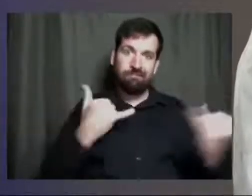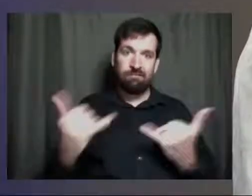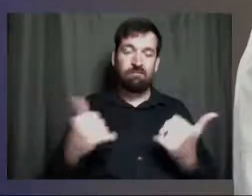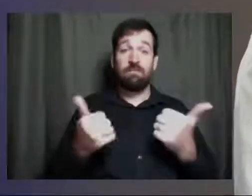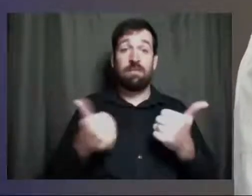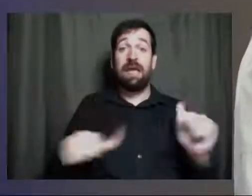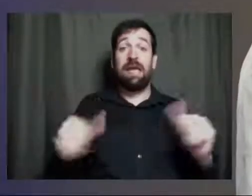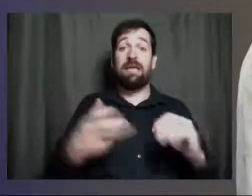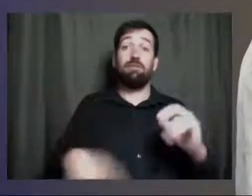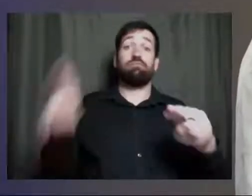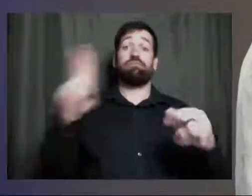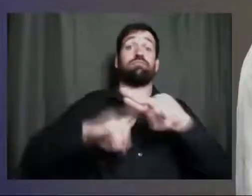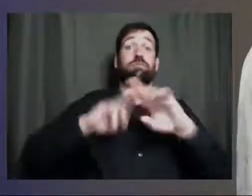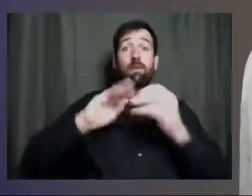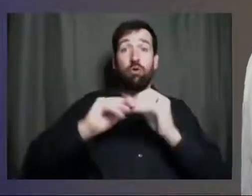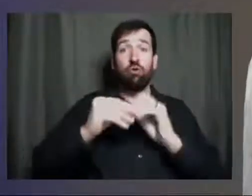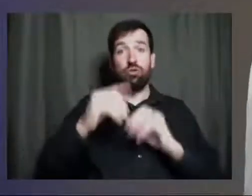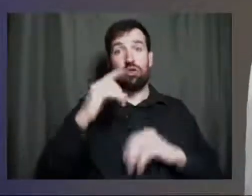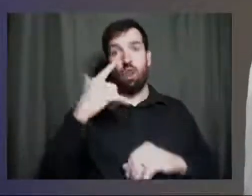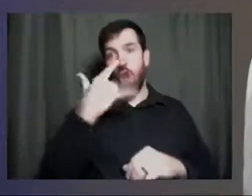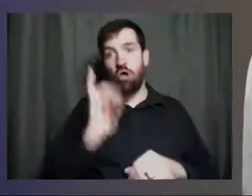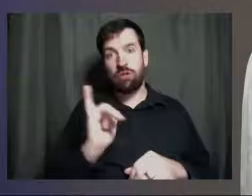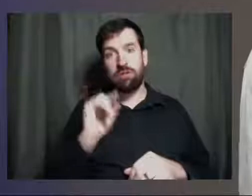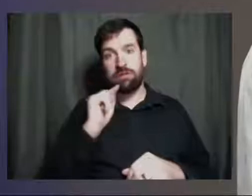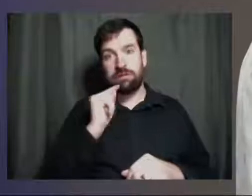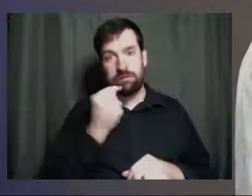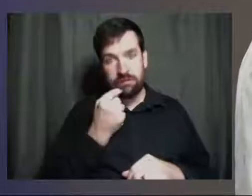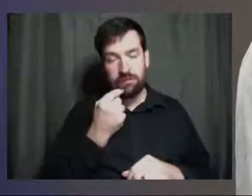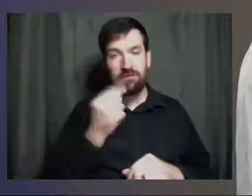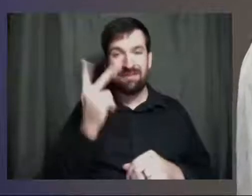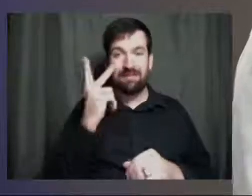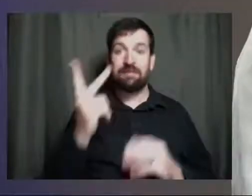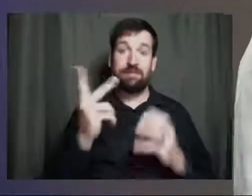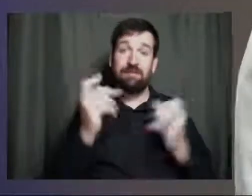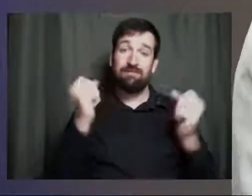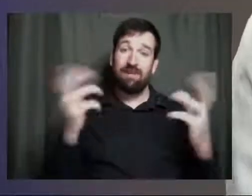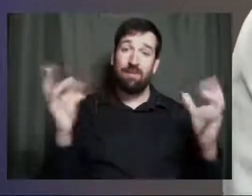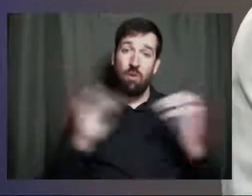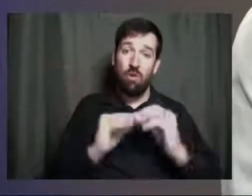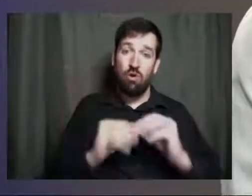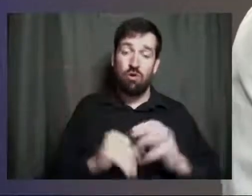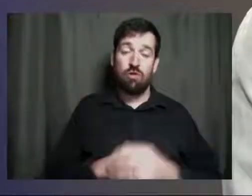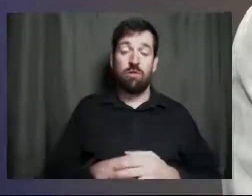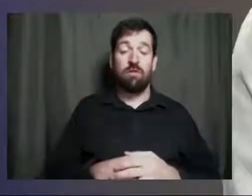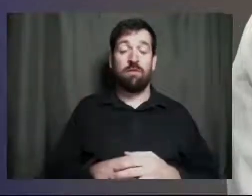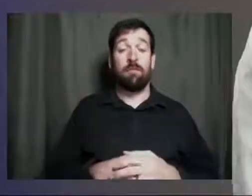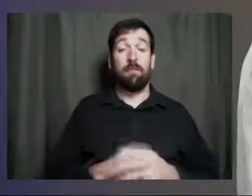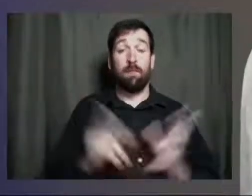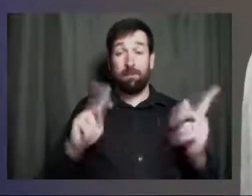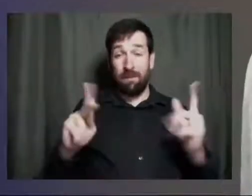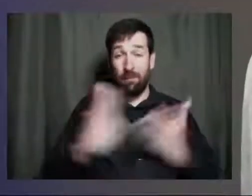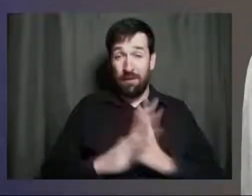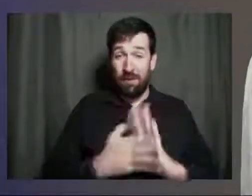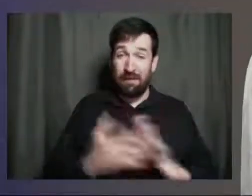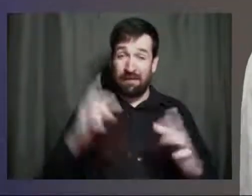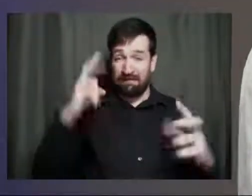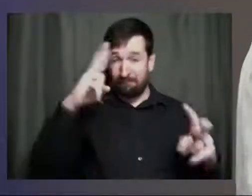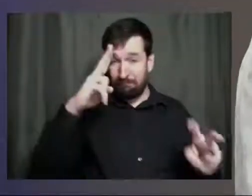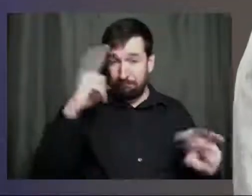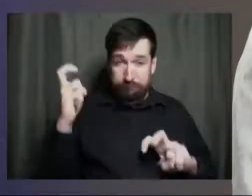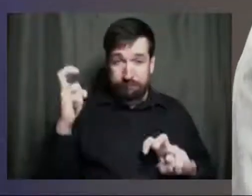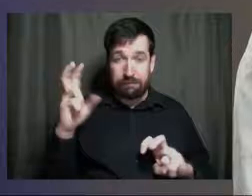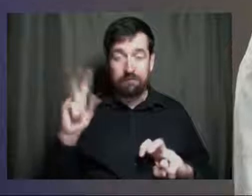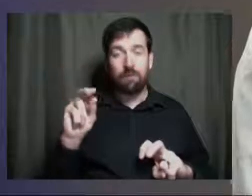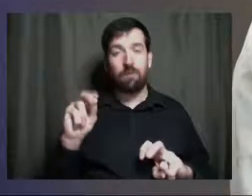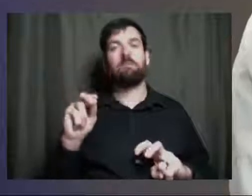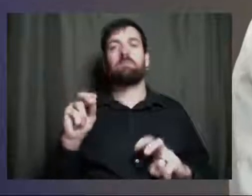is going to look significant. So yeah, we're seeing a lot more. Are we seeing people getting really sick from it? No. Interestingly, most of the calls we get